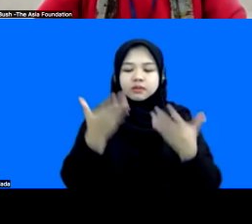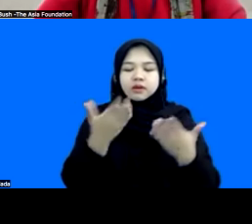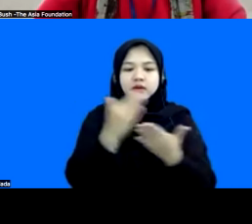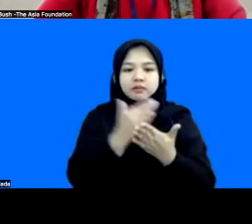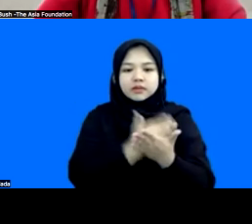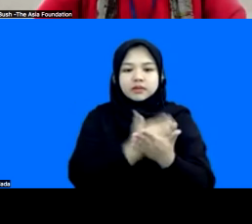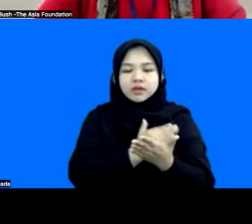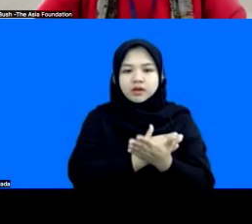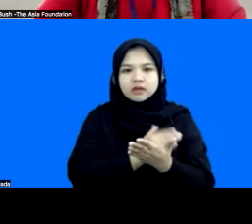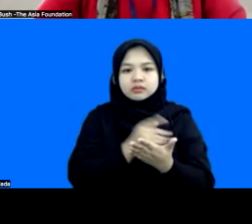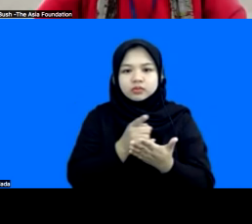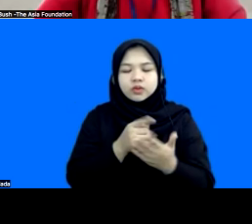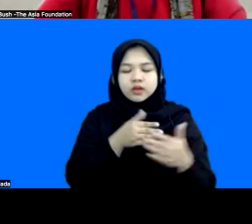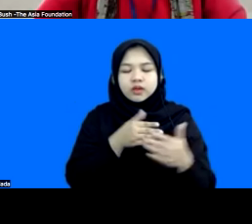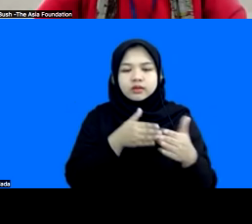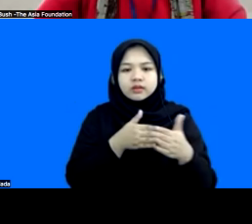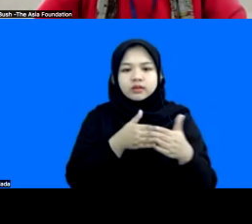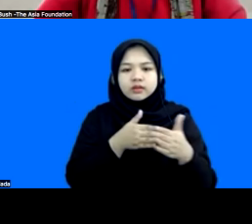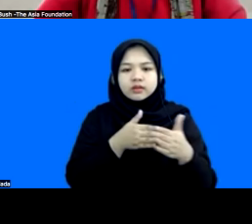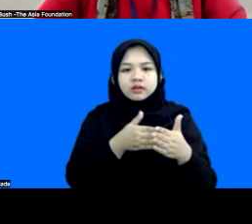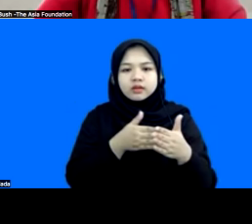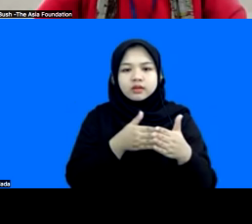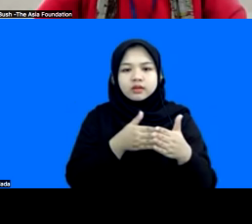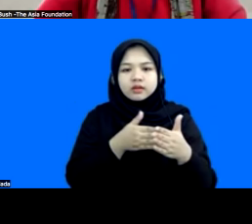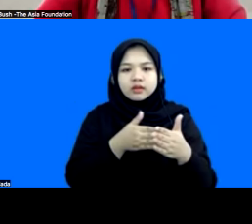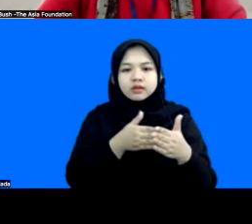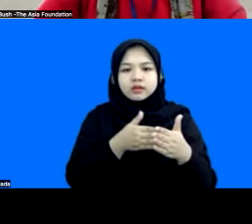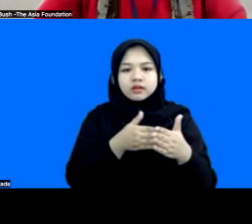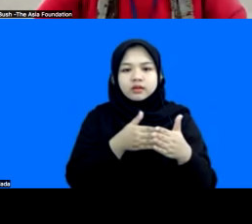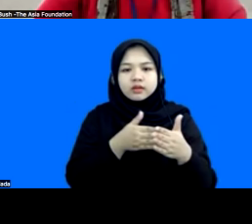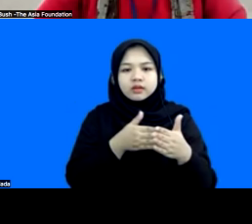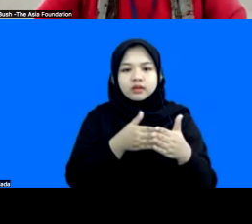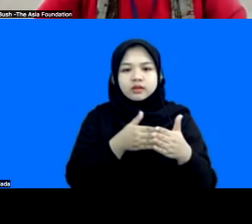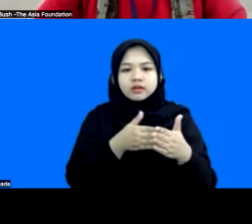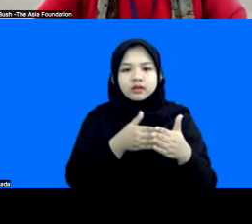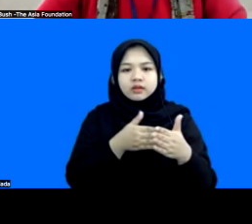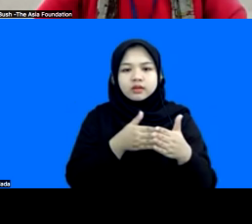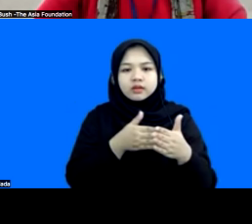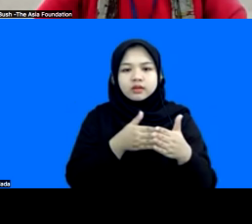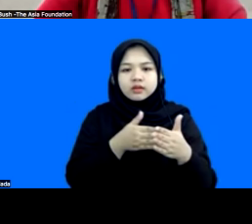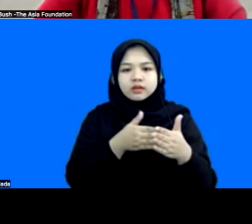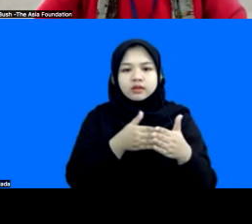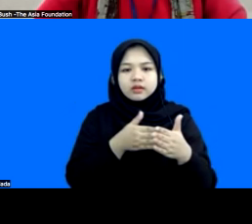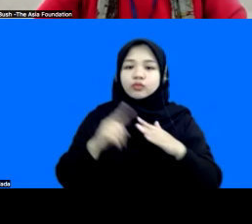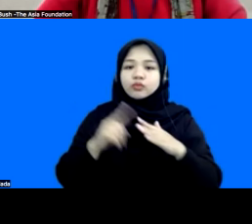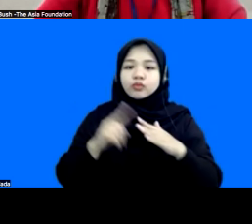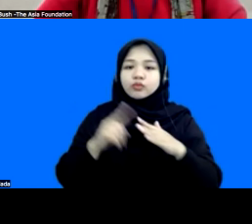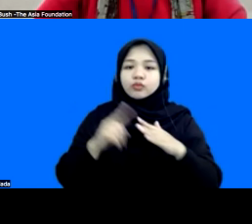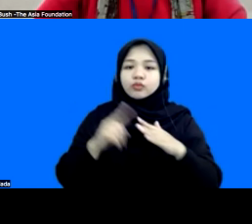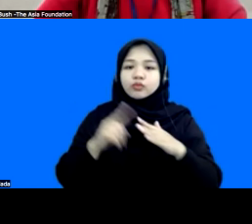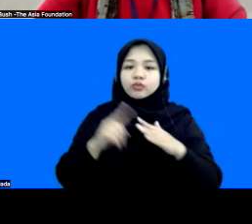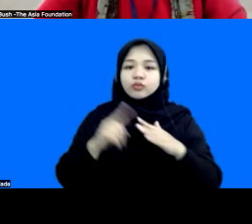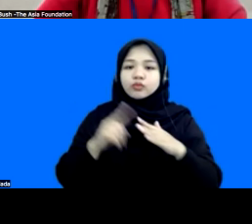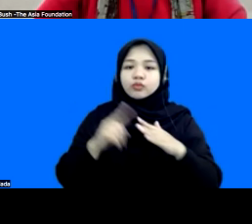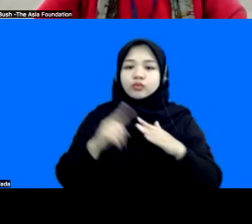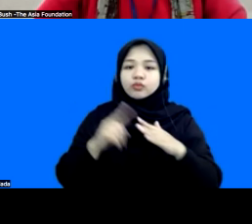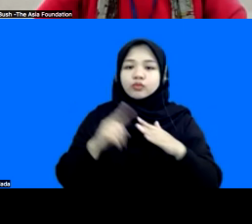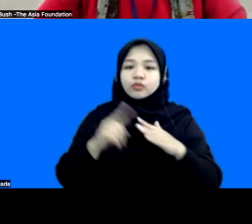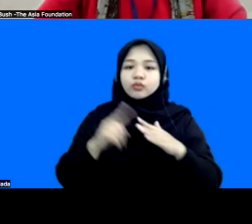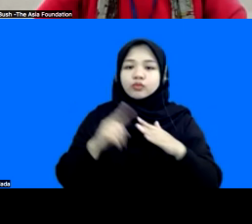challenge. So, let's dive into why we are here today and get started. This event has three